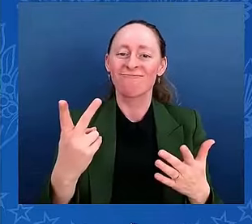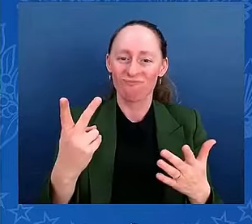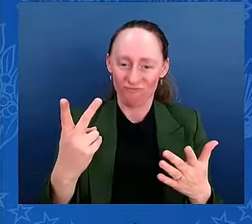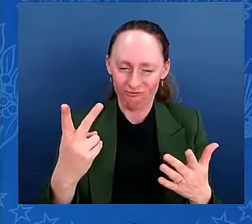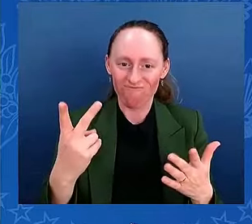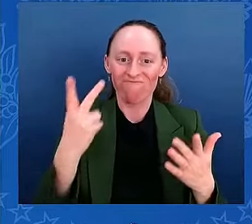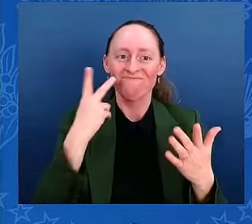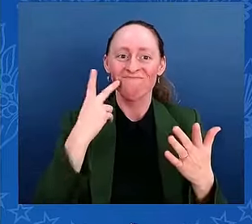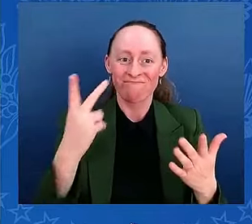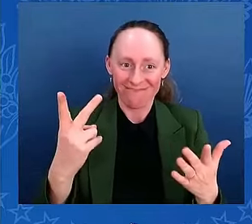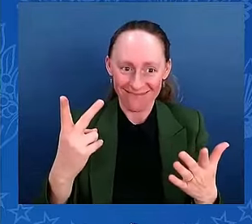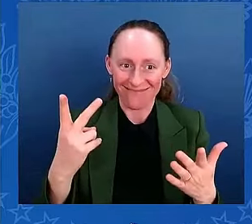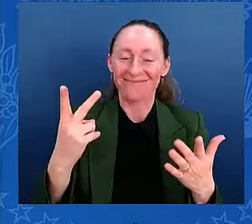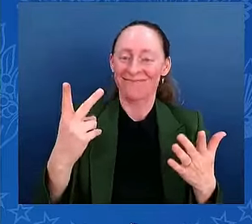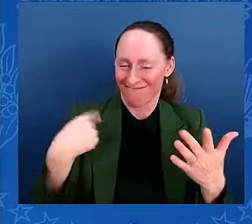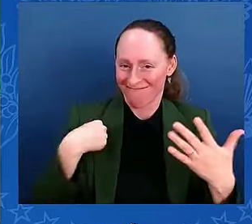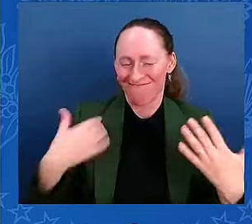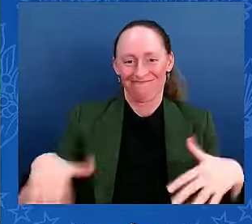into the White House.